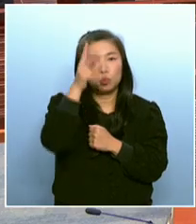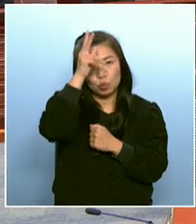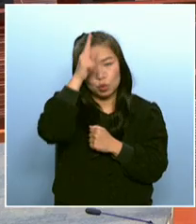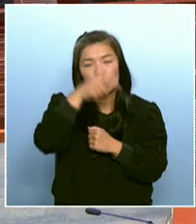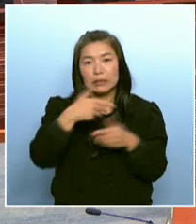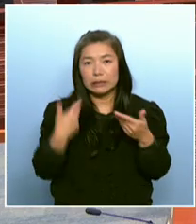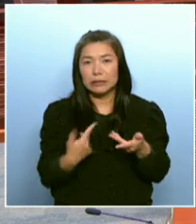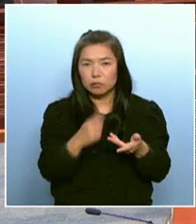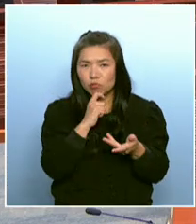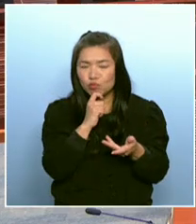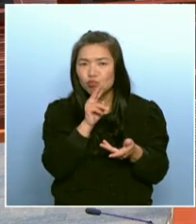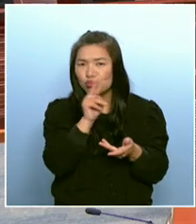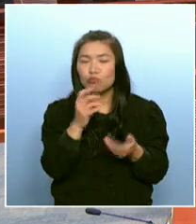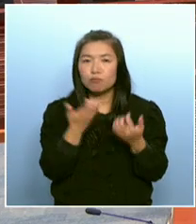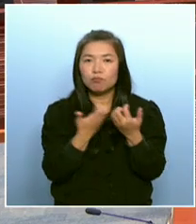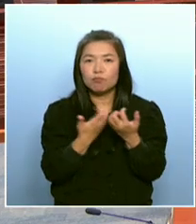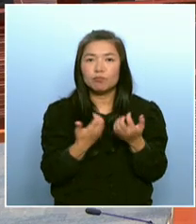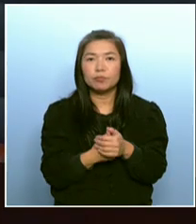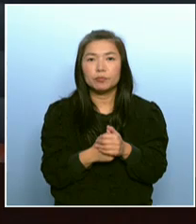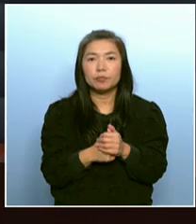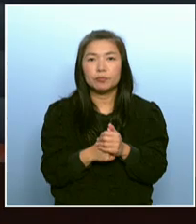government paper